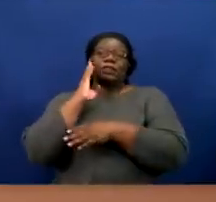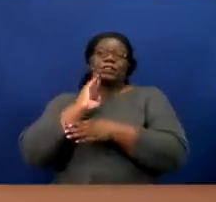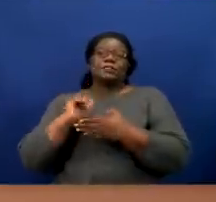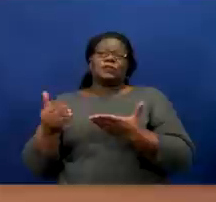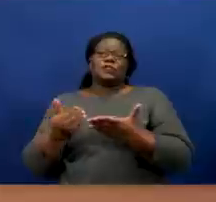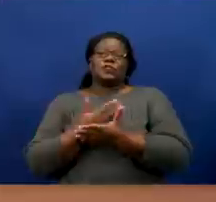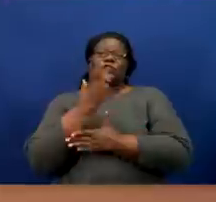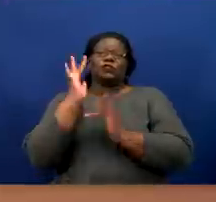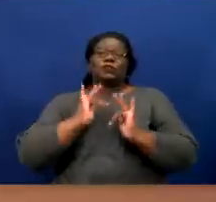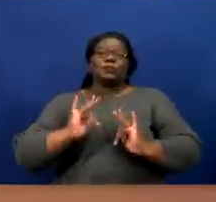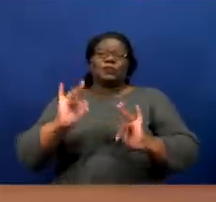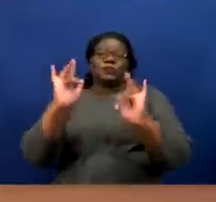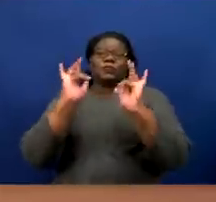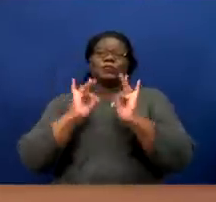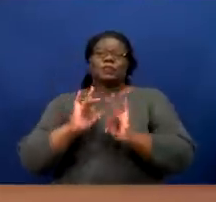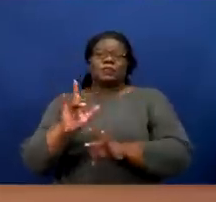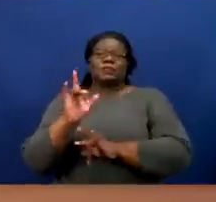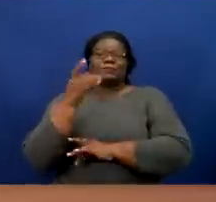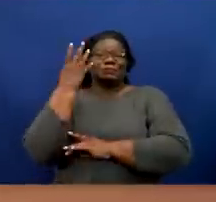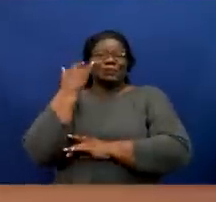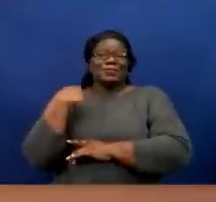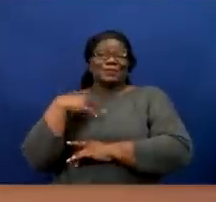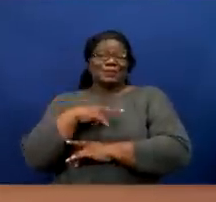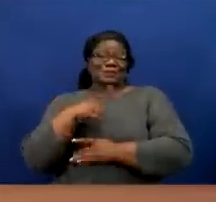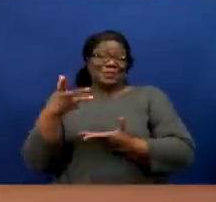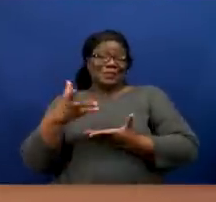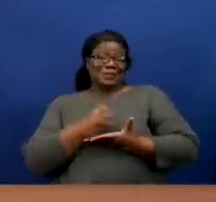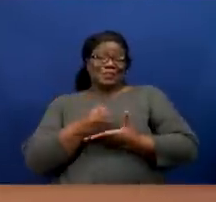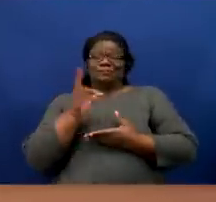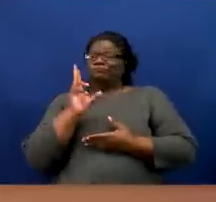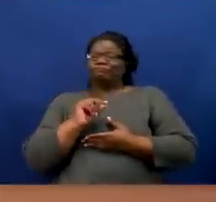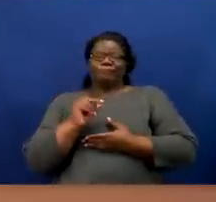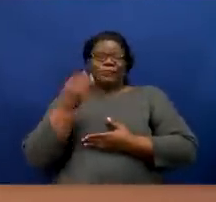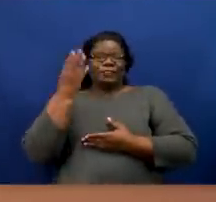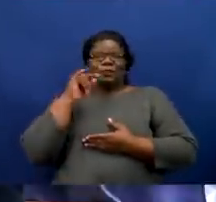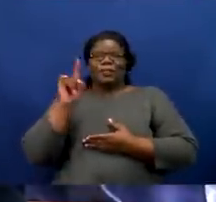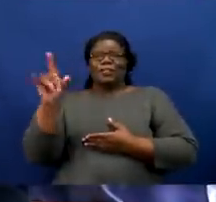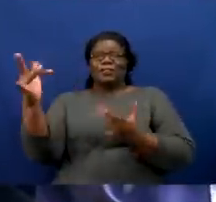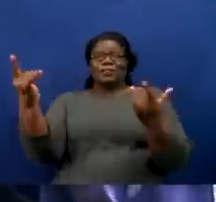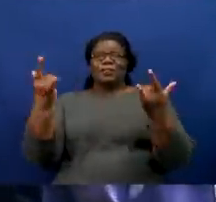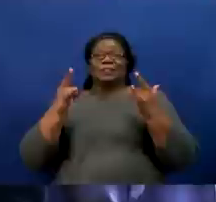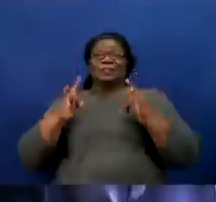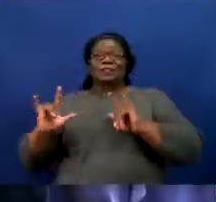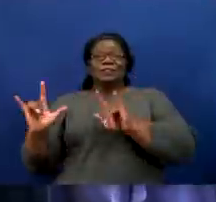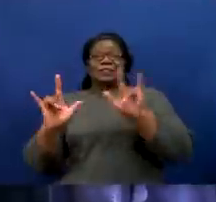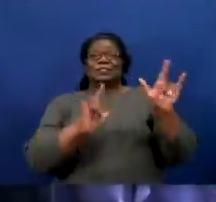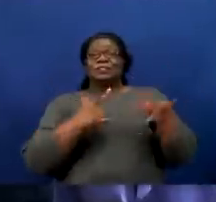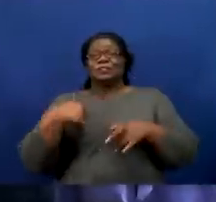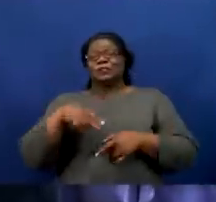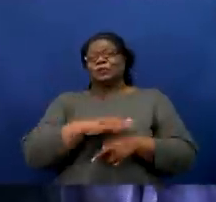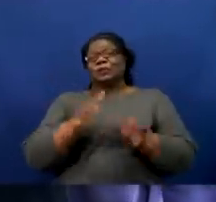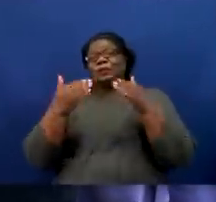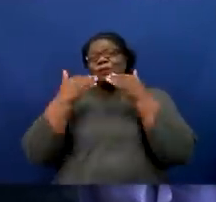new mercies, not because we deserve it, but because you love us. And so we are grateful.